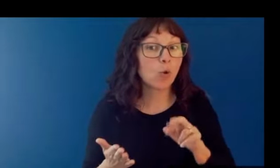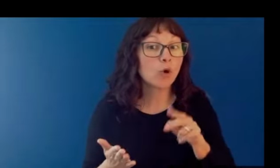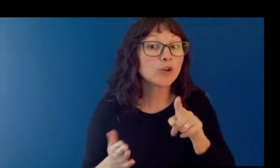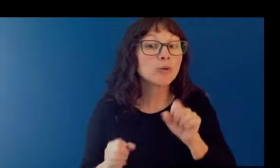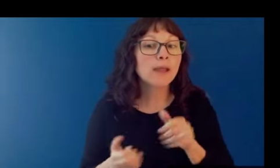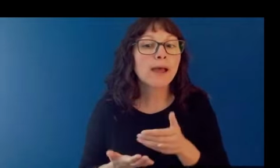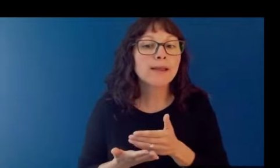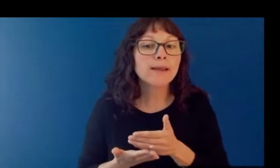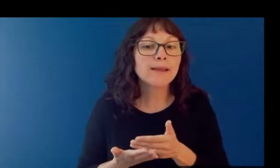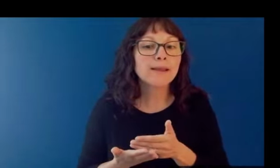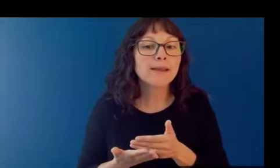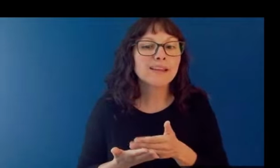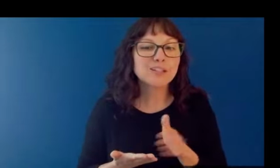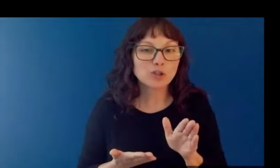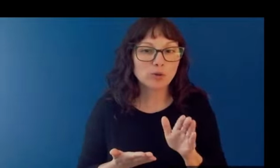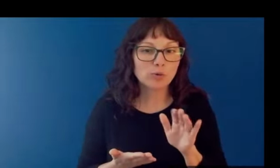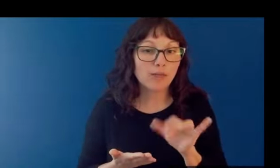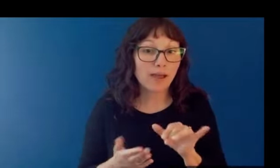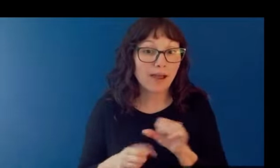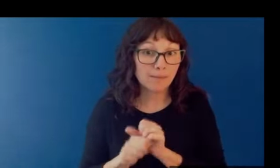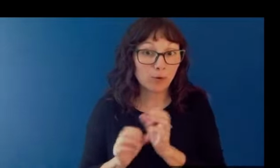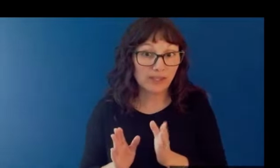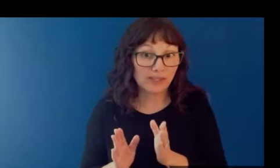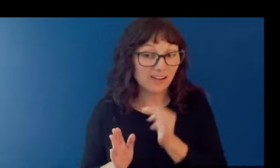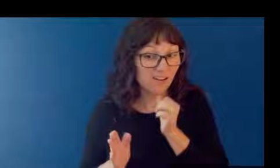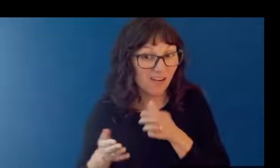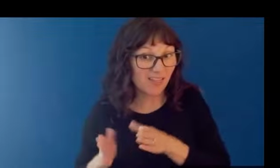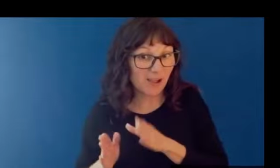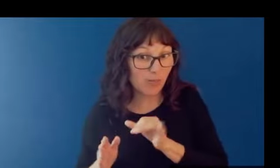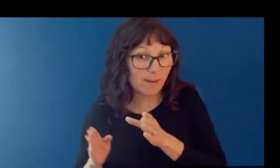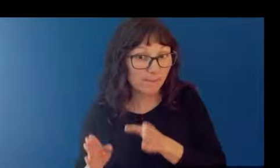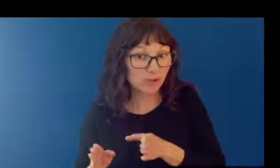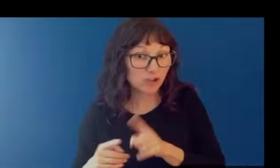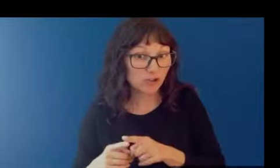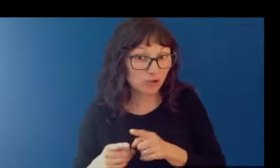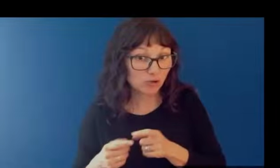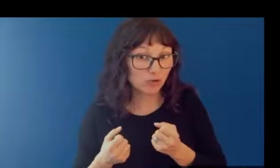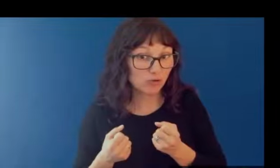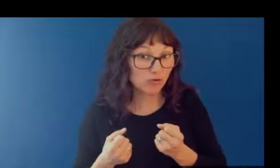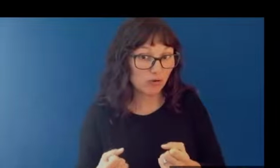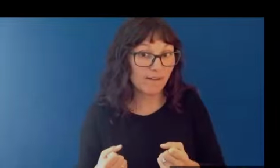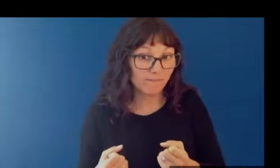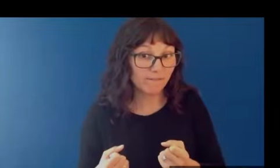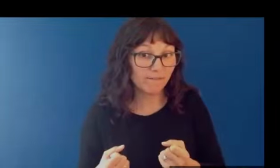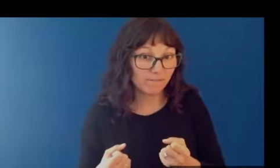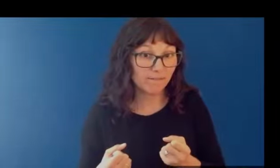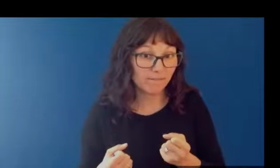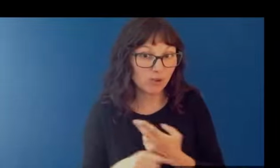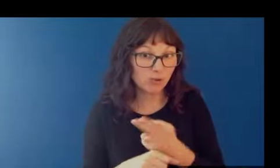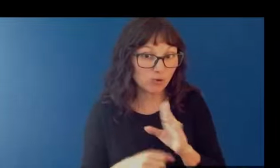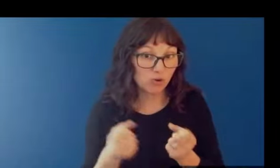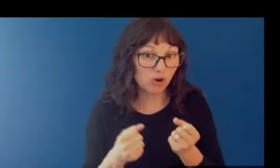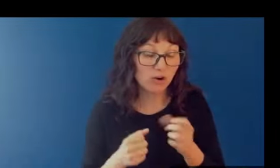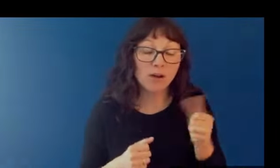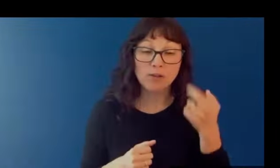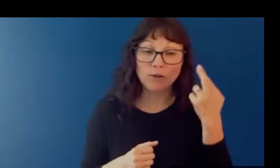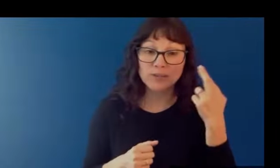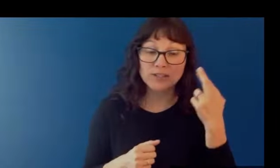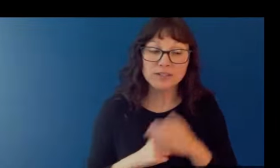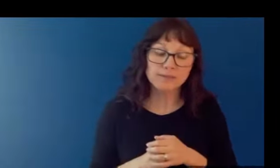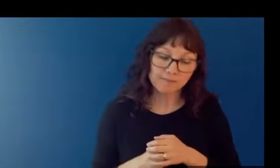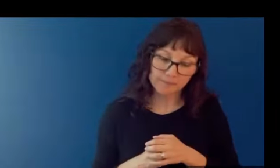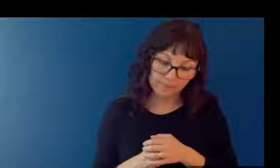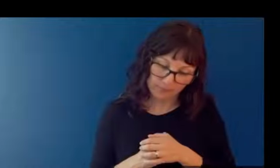exclude that employee and not allow them to operate your vehicle. Another reason can be if